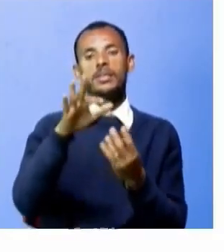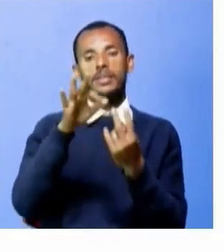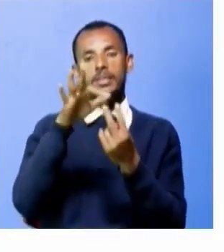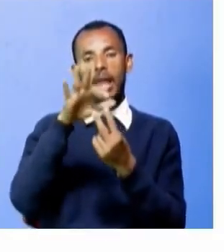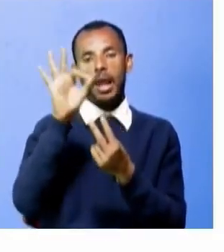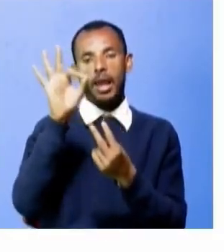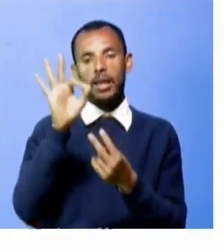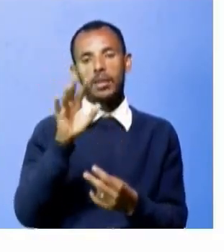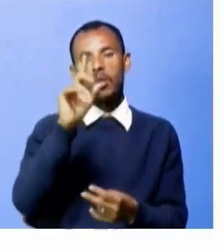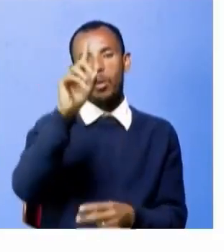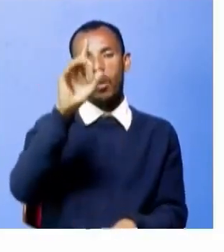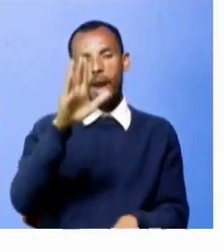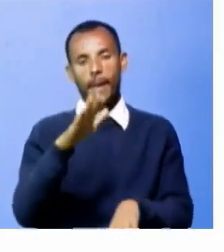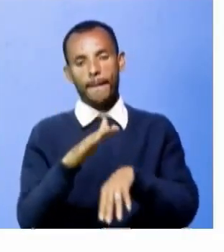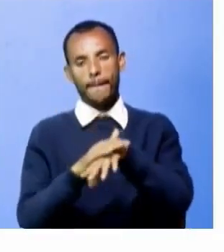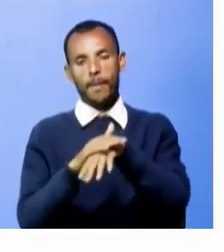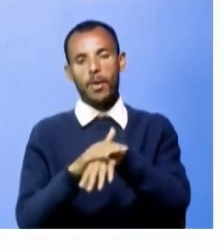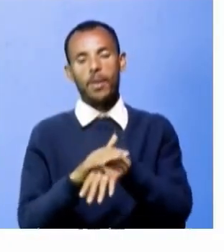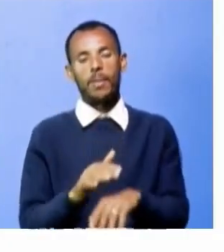Randomly